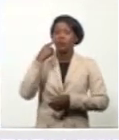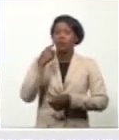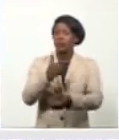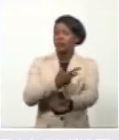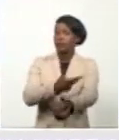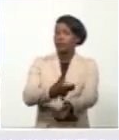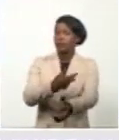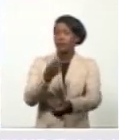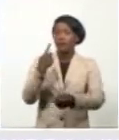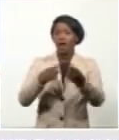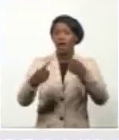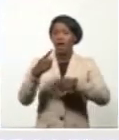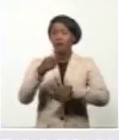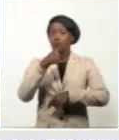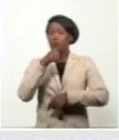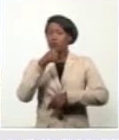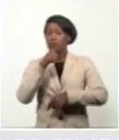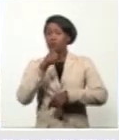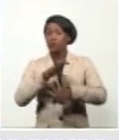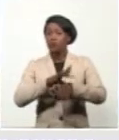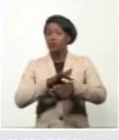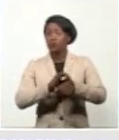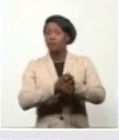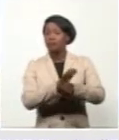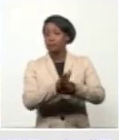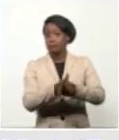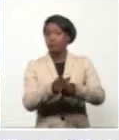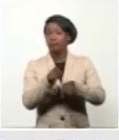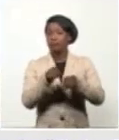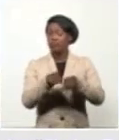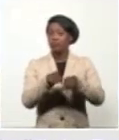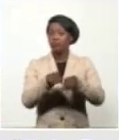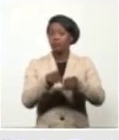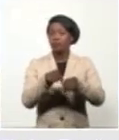1,823 people are being monitored.